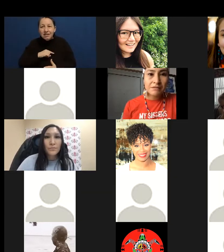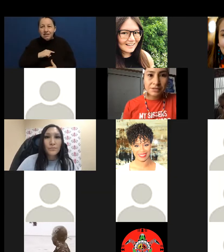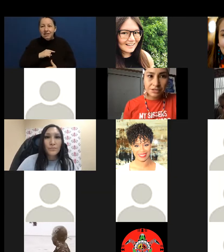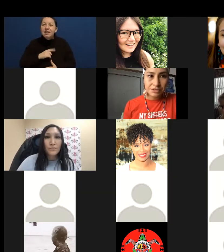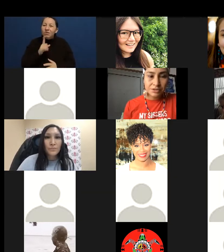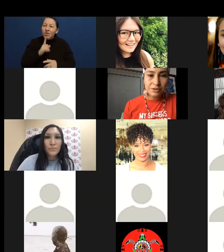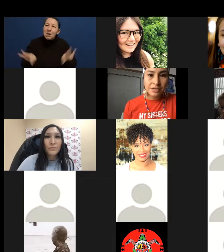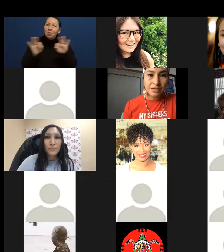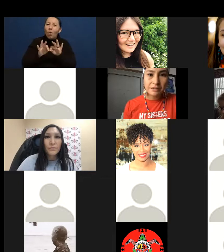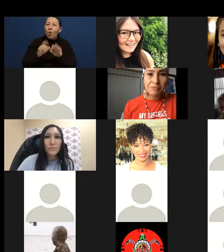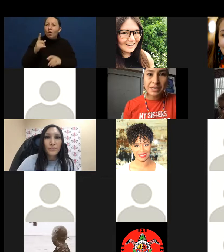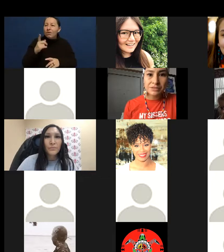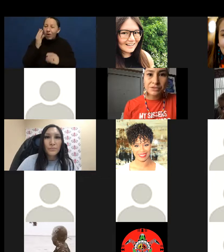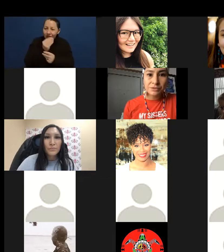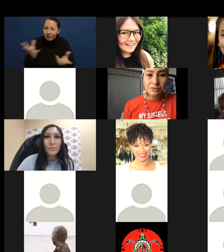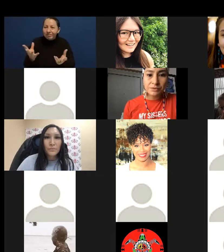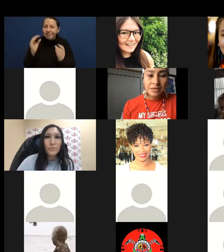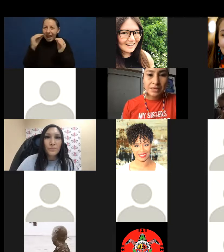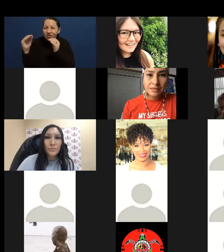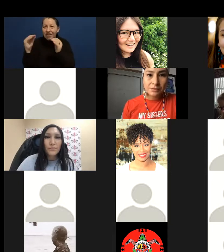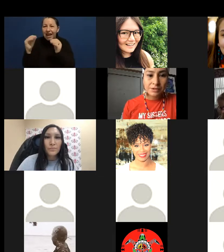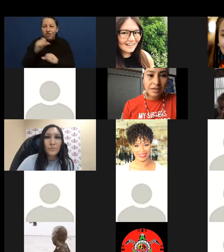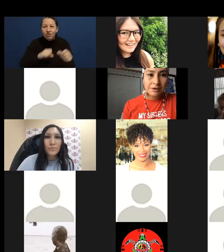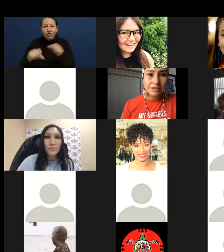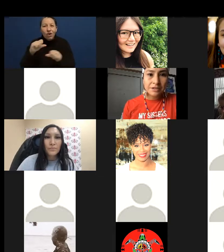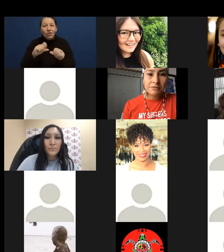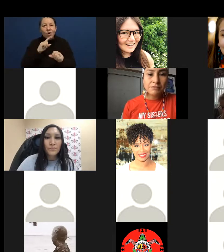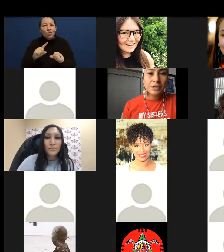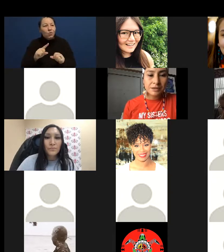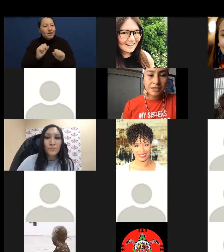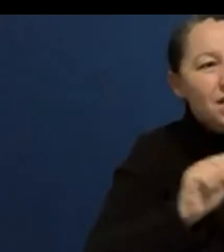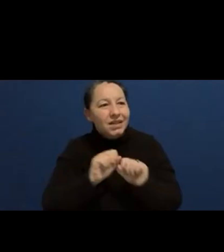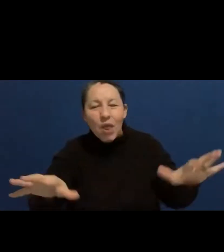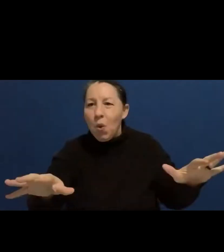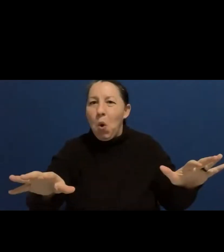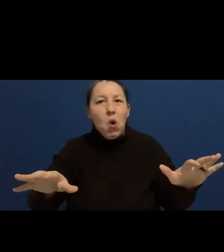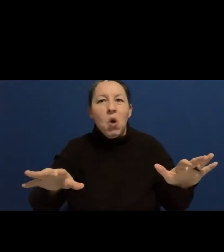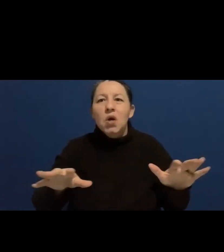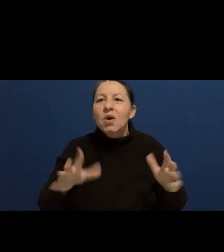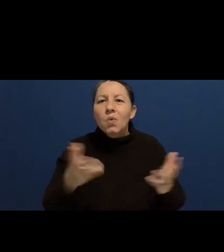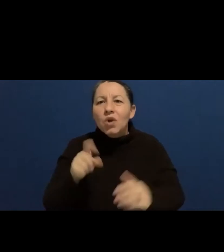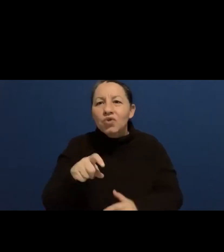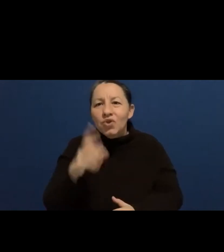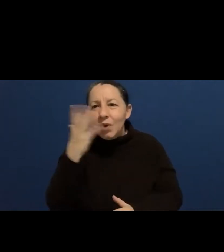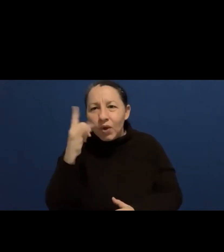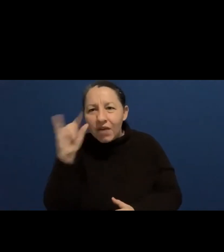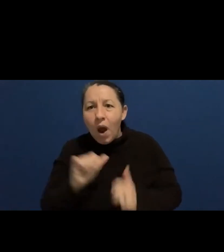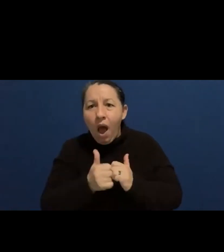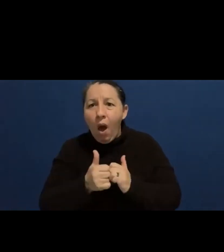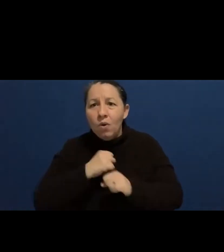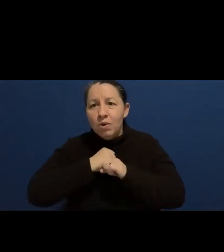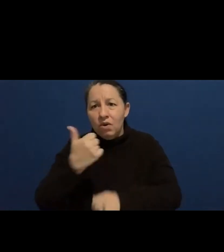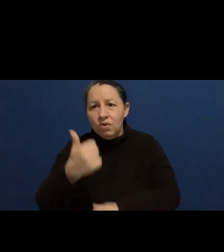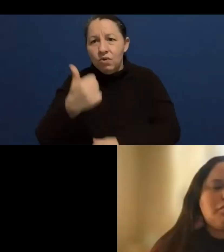the conversations going and to get the word out there, what things to look for, how to protect yourself.